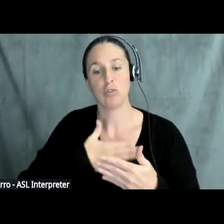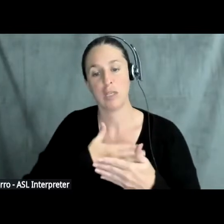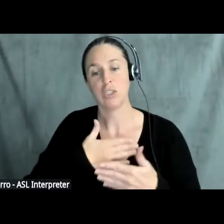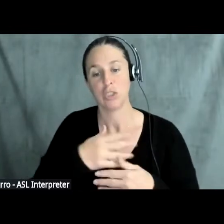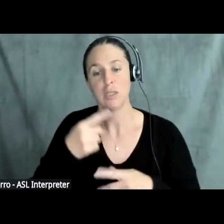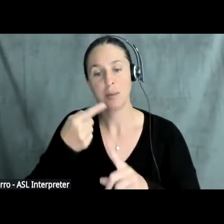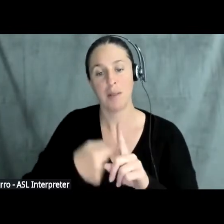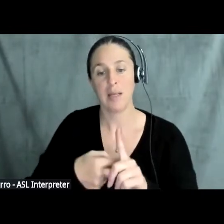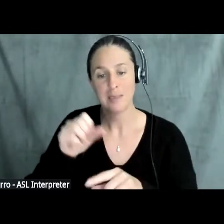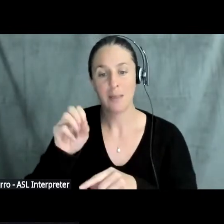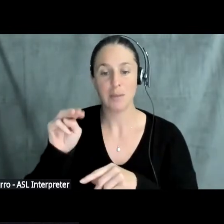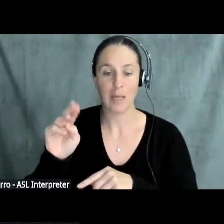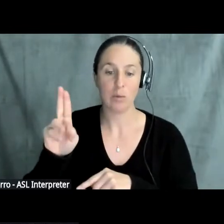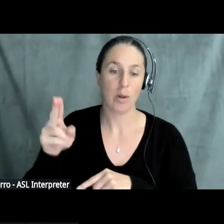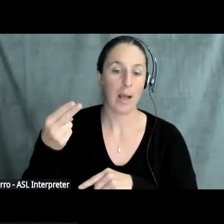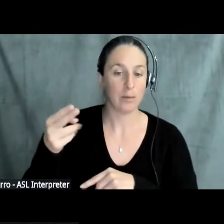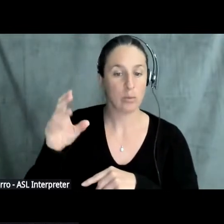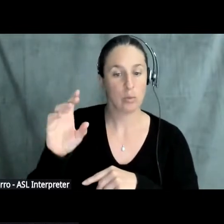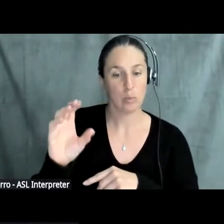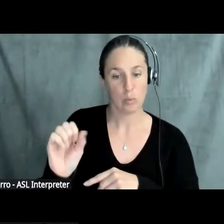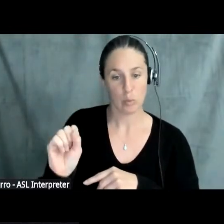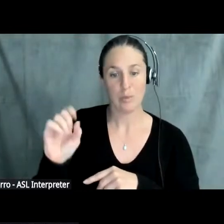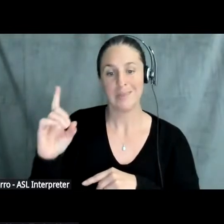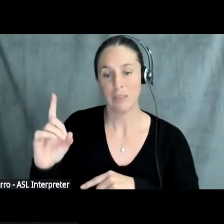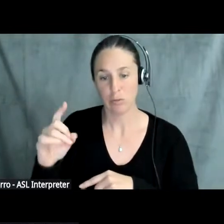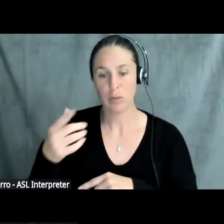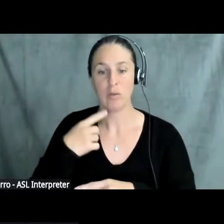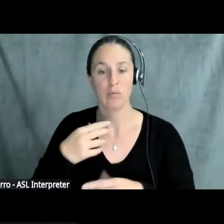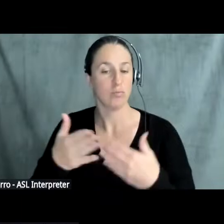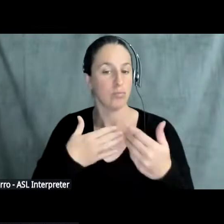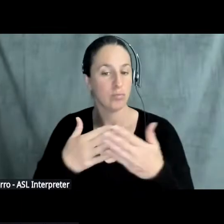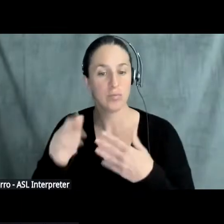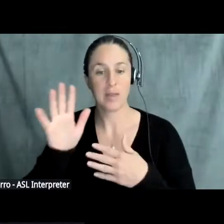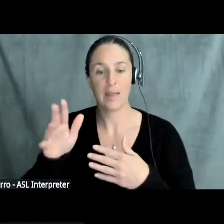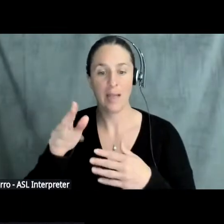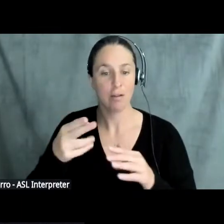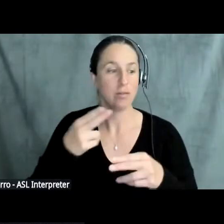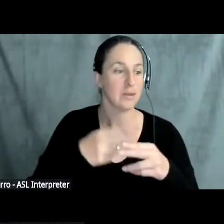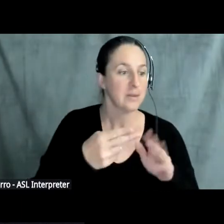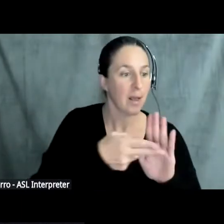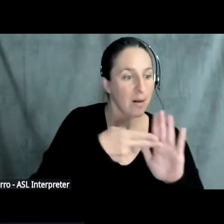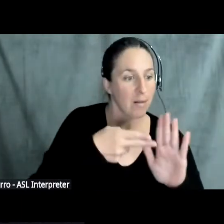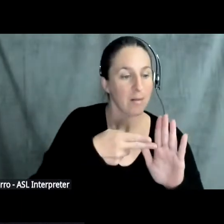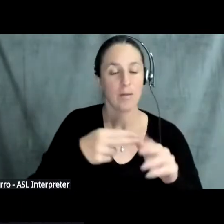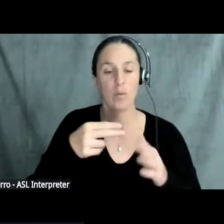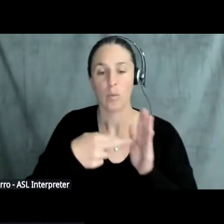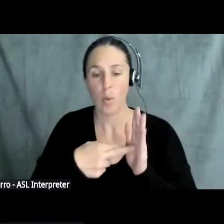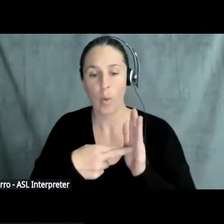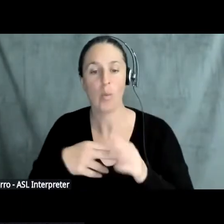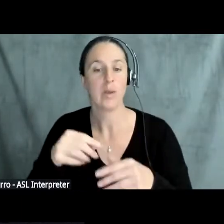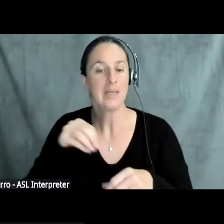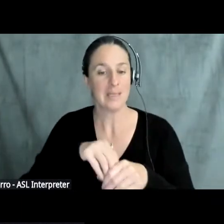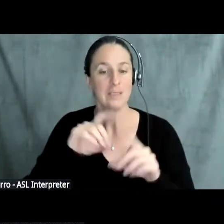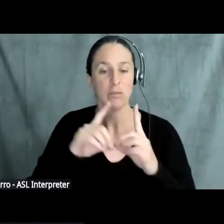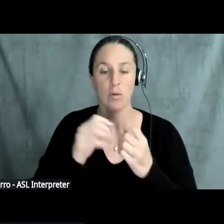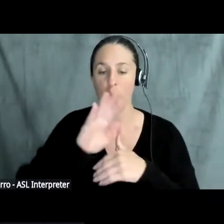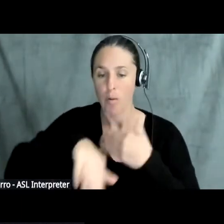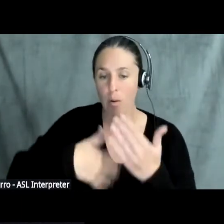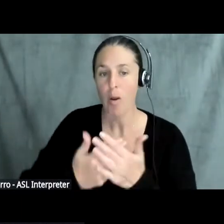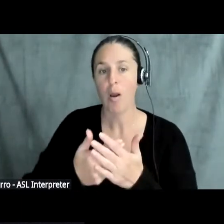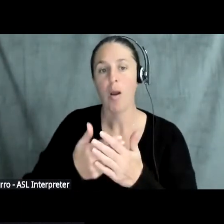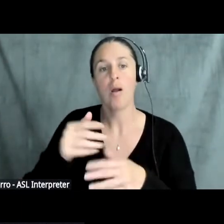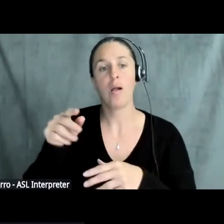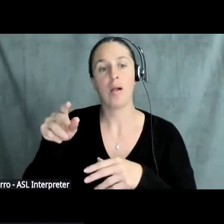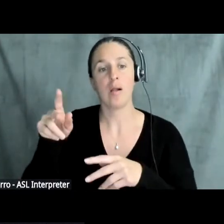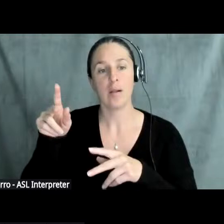High School District recognizes that regardless of a person's title or role in the district, all of our employees are educators charged